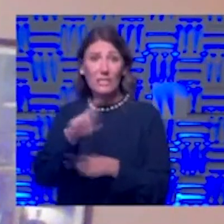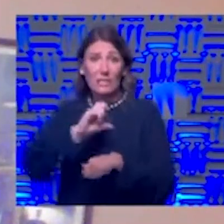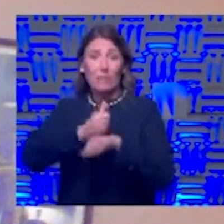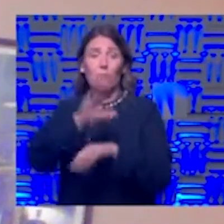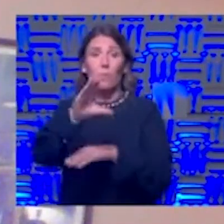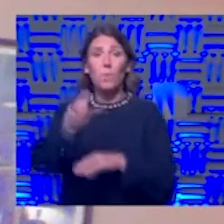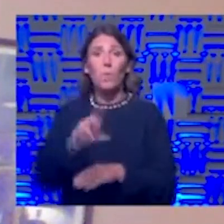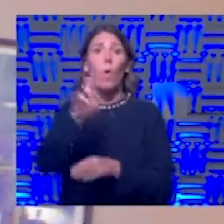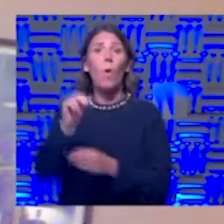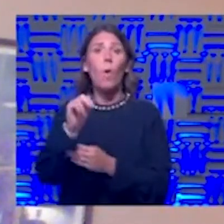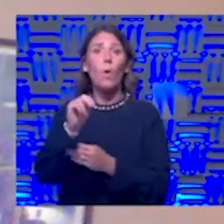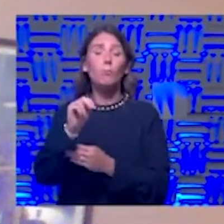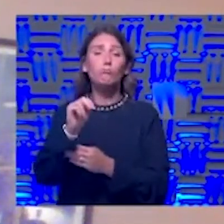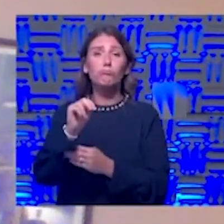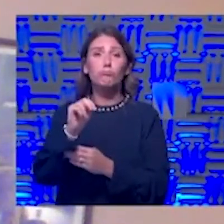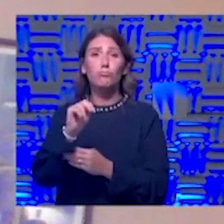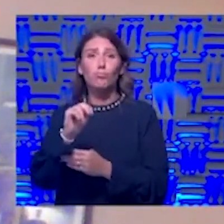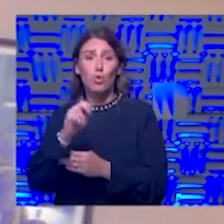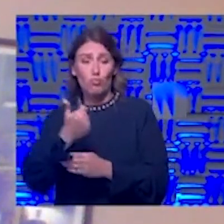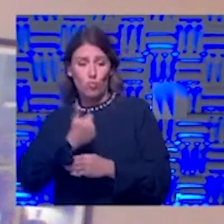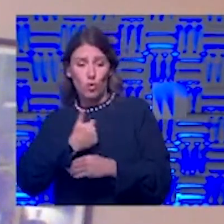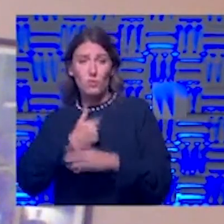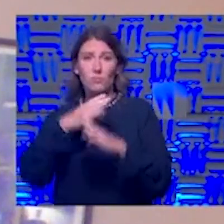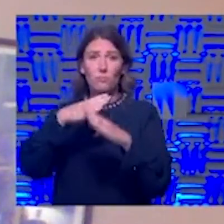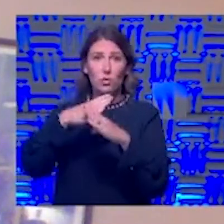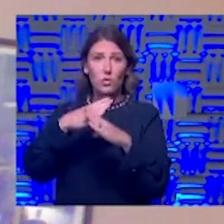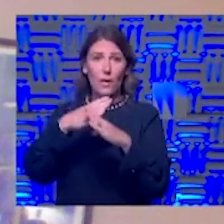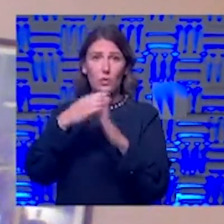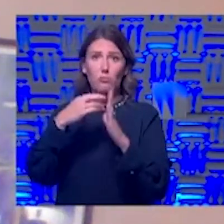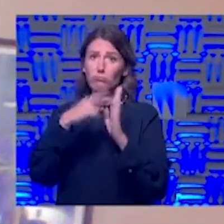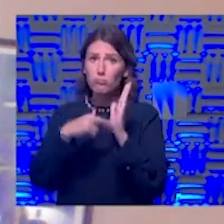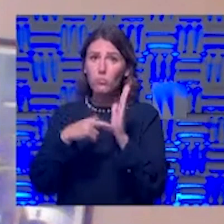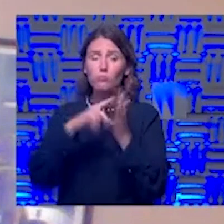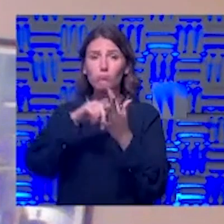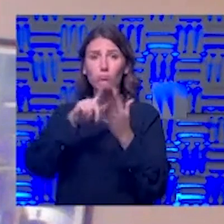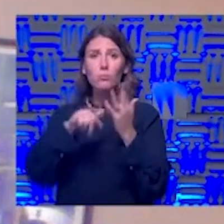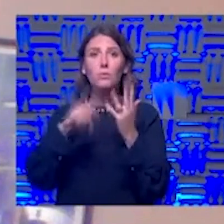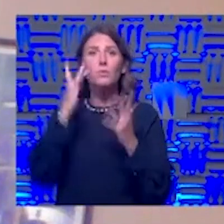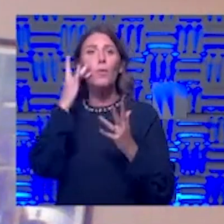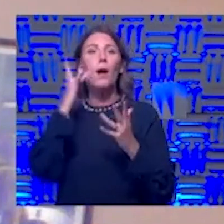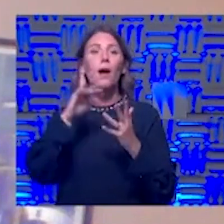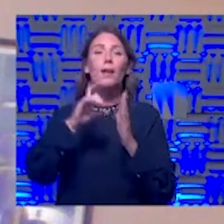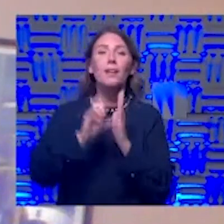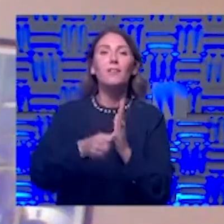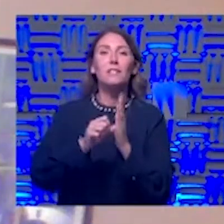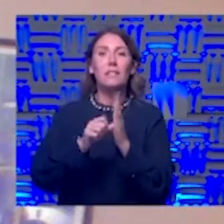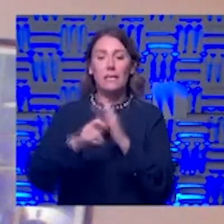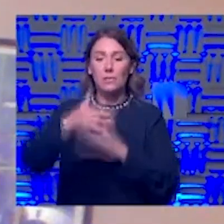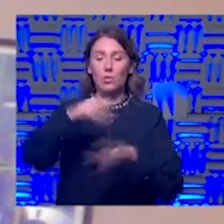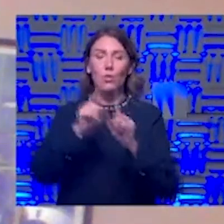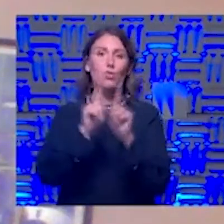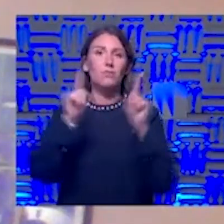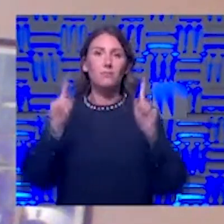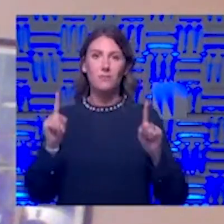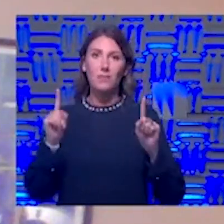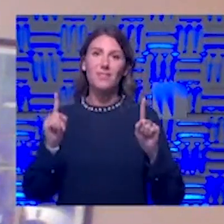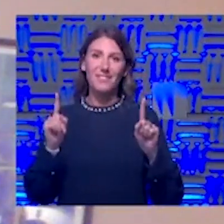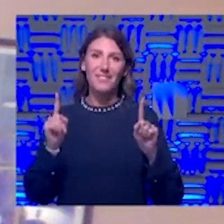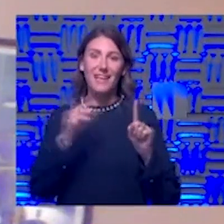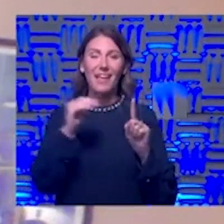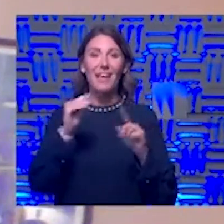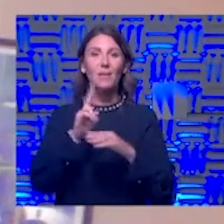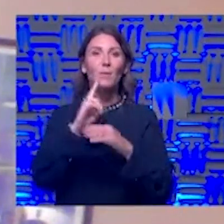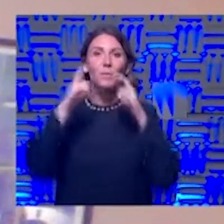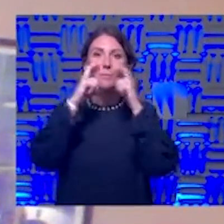personal protection mechanisms. And that's the reason why we keep emphasizing the social distancing and the